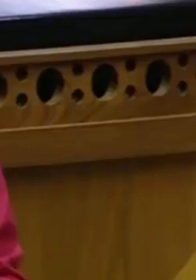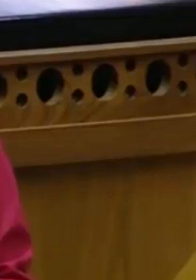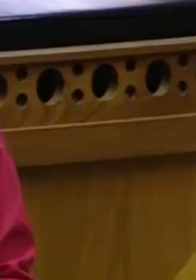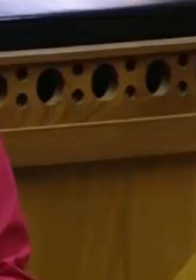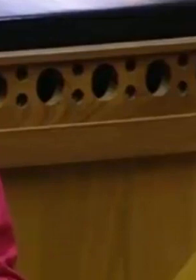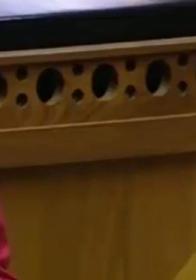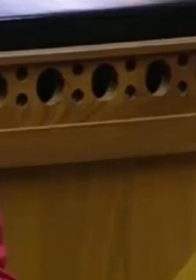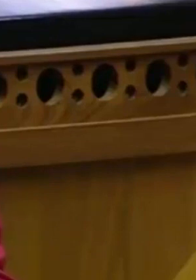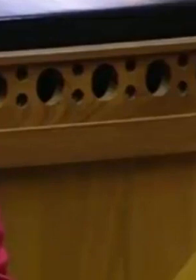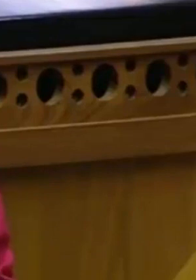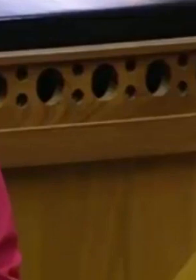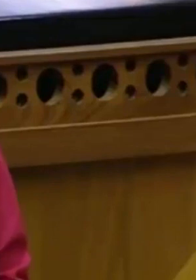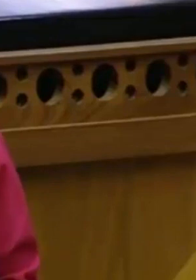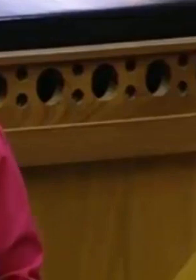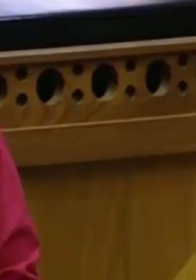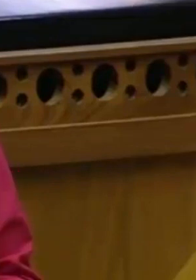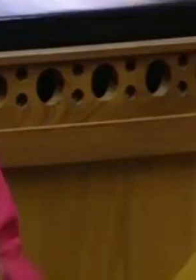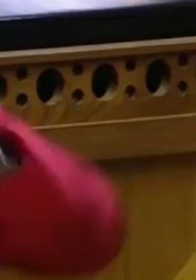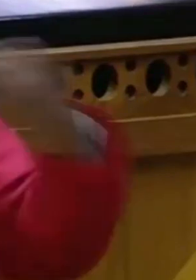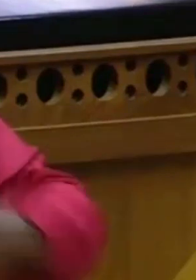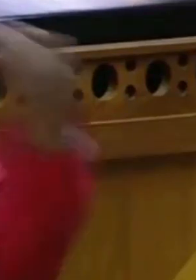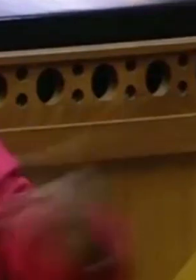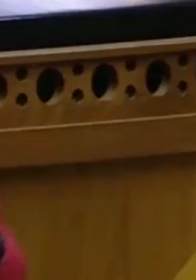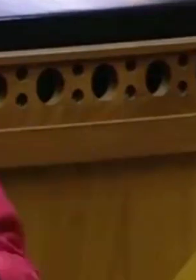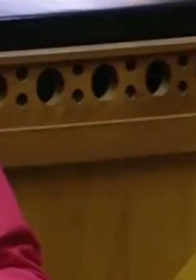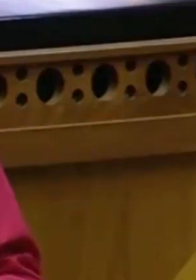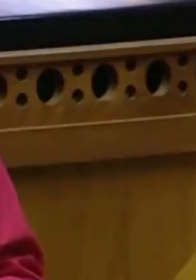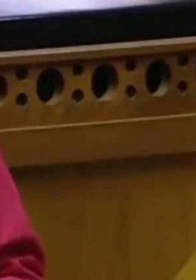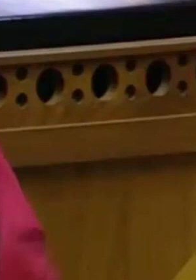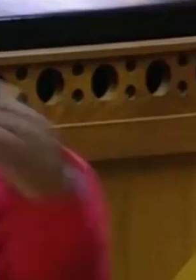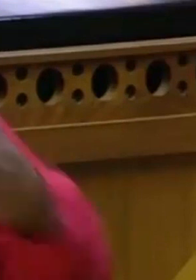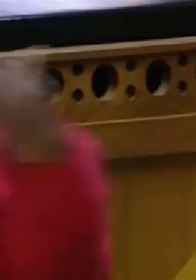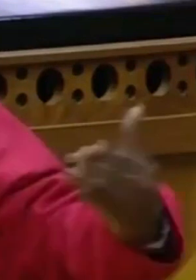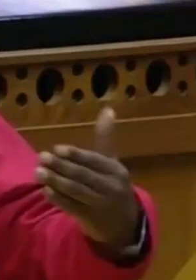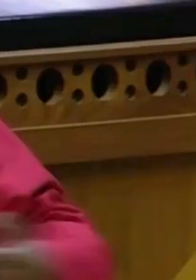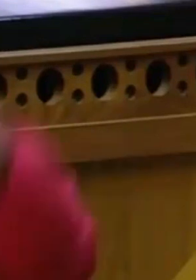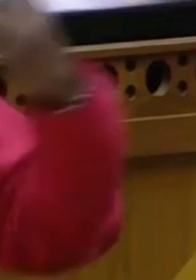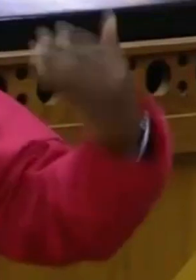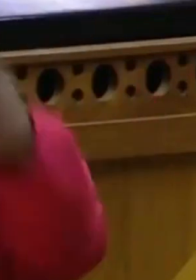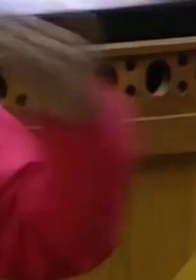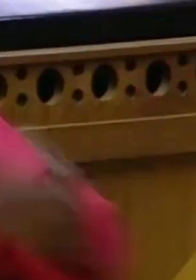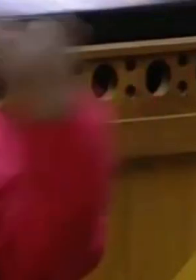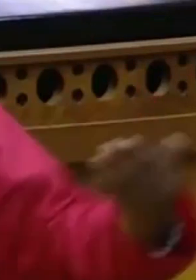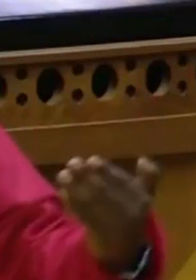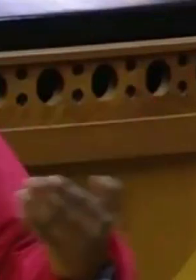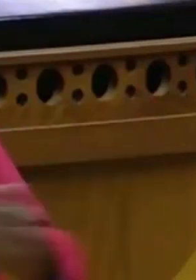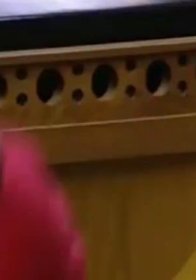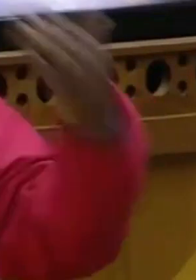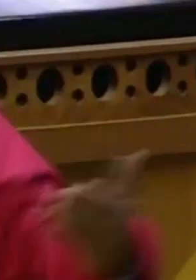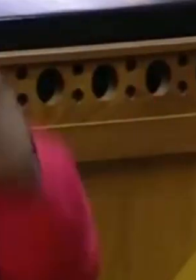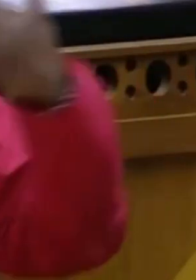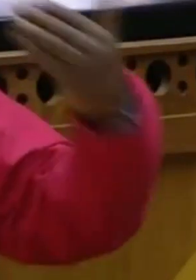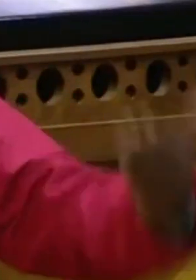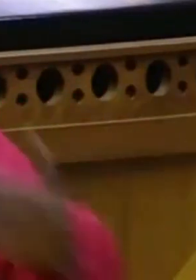about a state capture, which is more important than any judicial or political issues. The state capture means that we are taking money